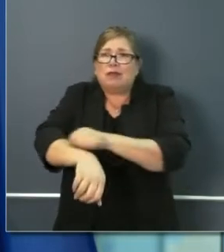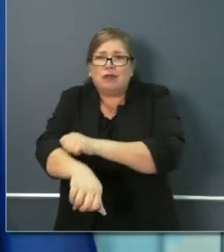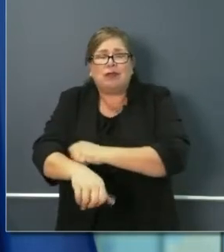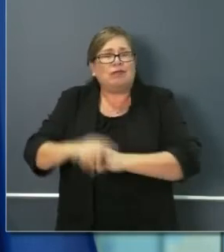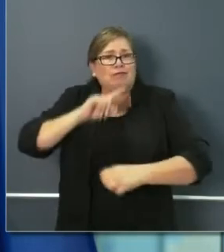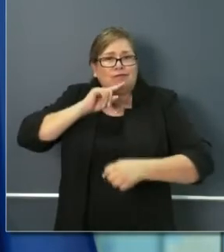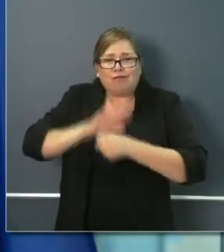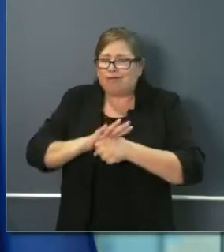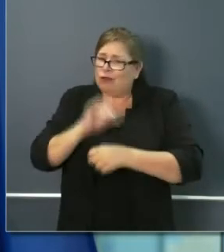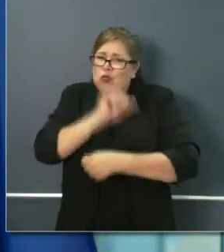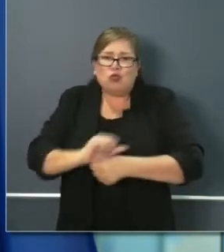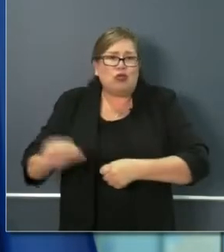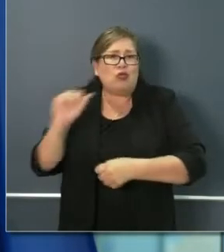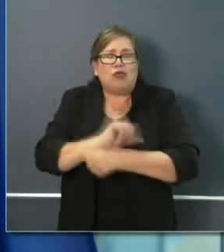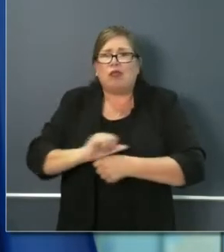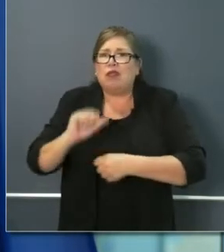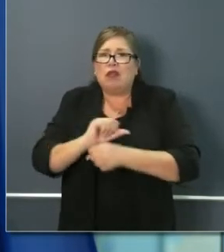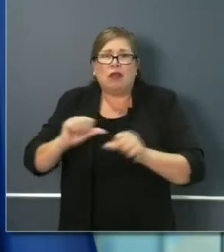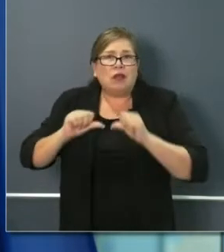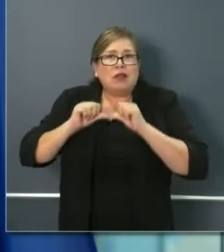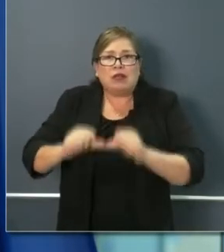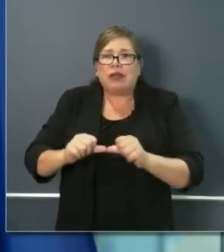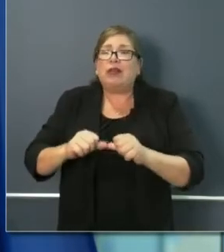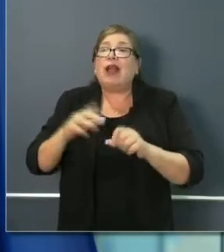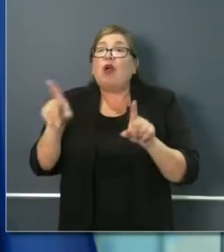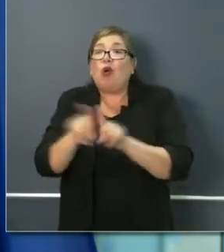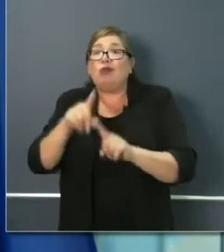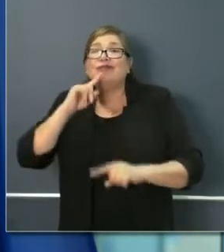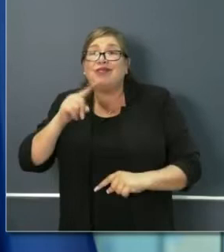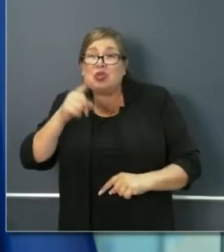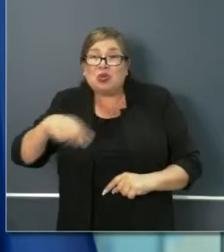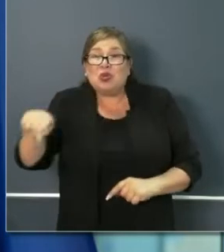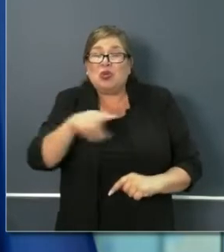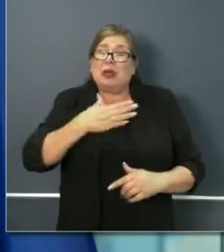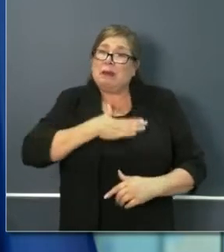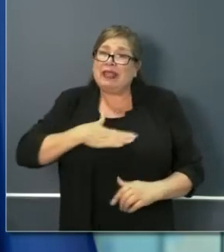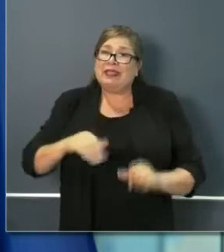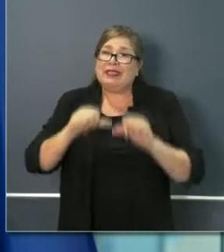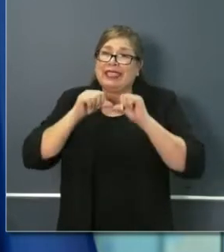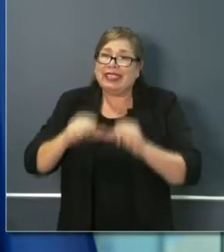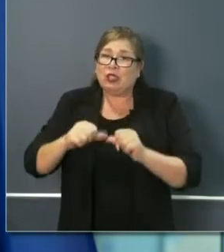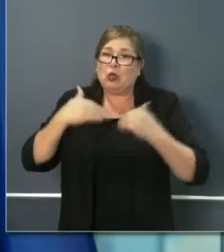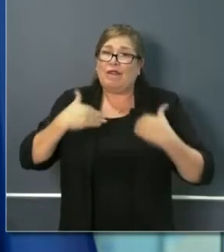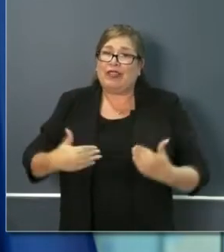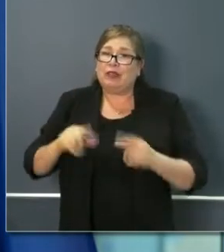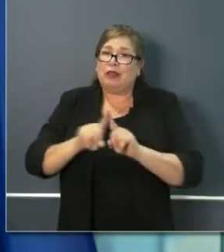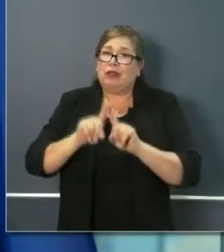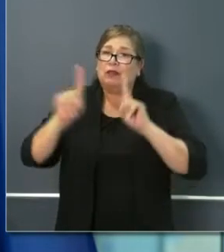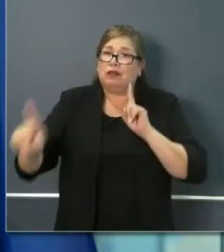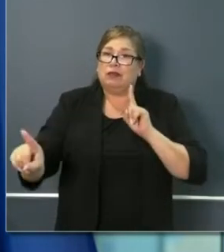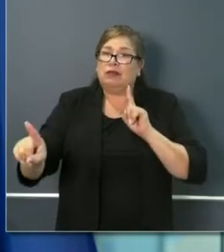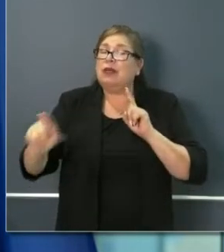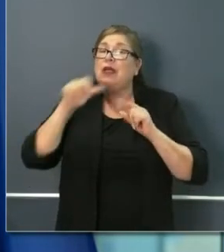and old, to continue their physical distancing. Jeff Fowler, Washington Post.